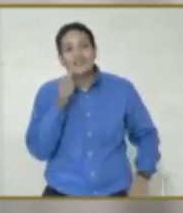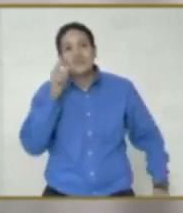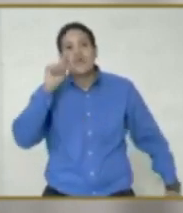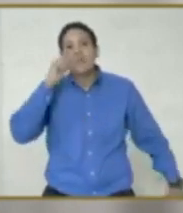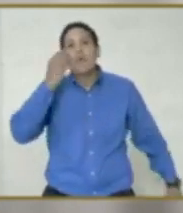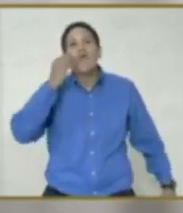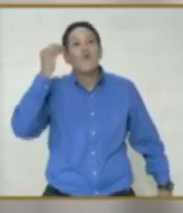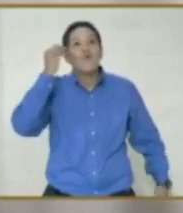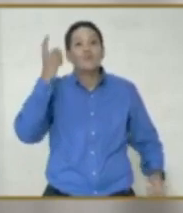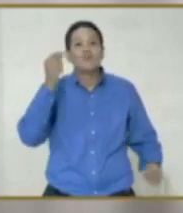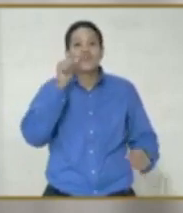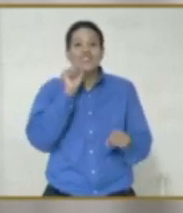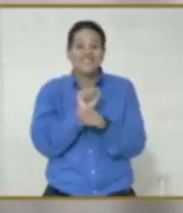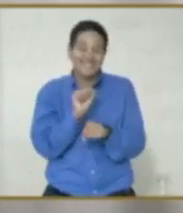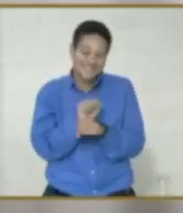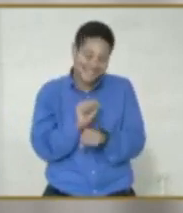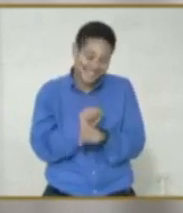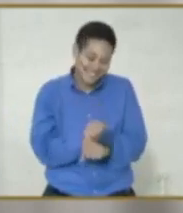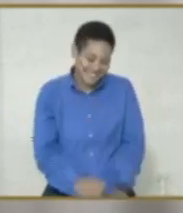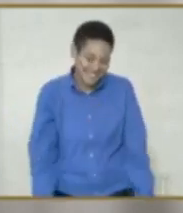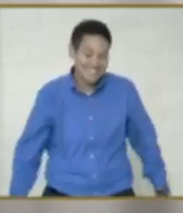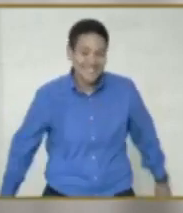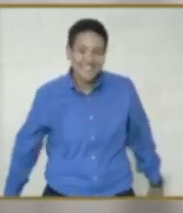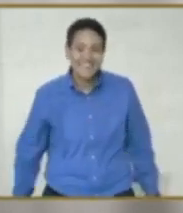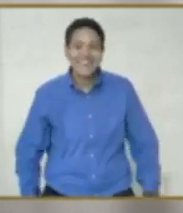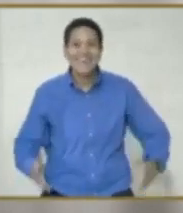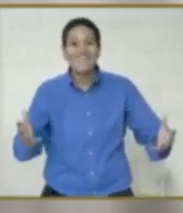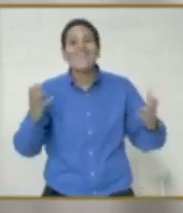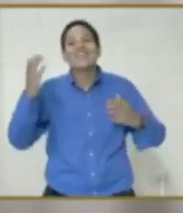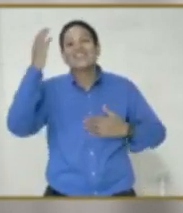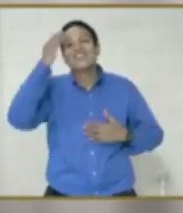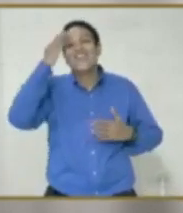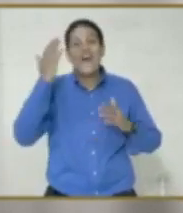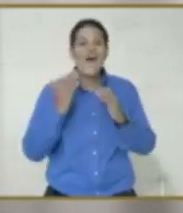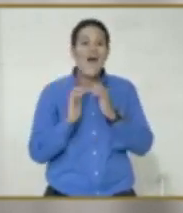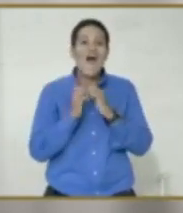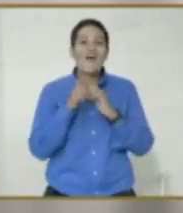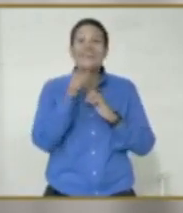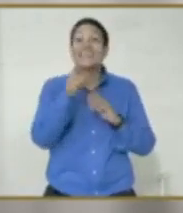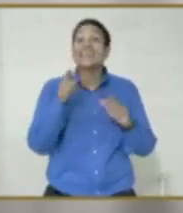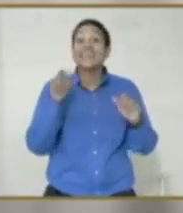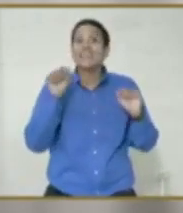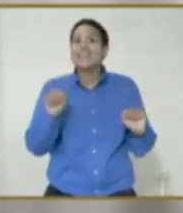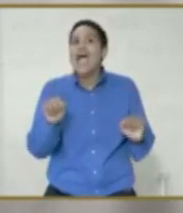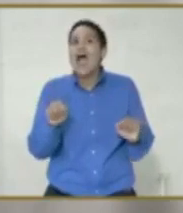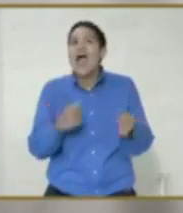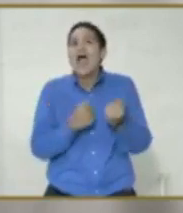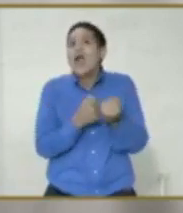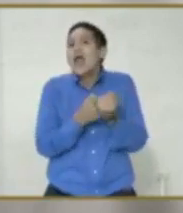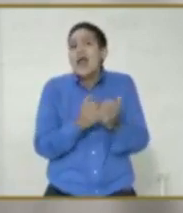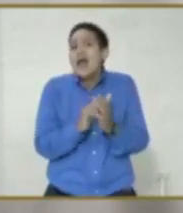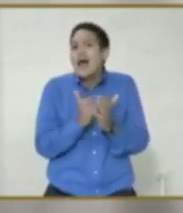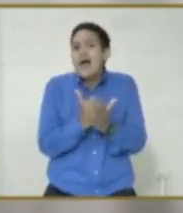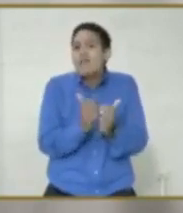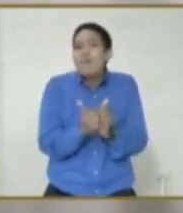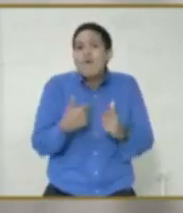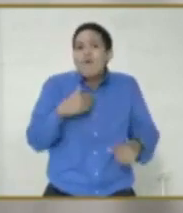doing homework and would like to know how he can participate